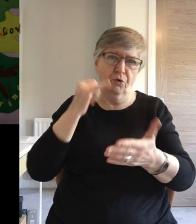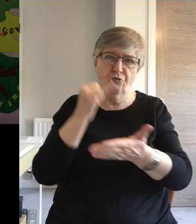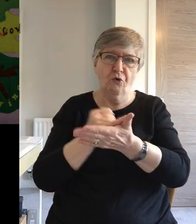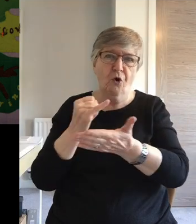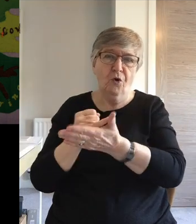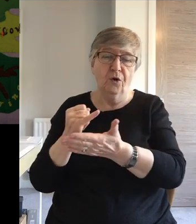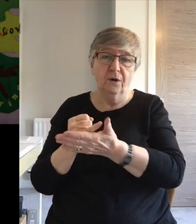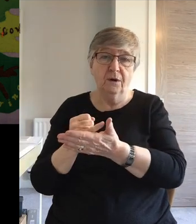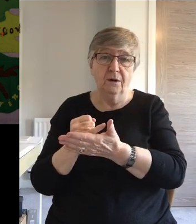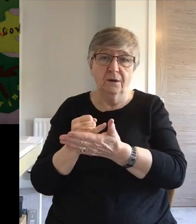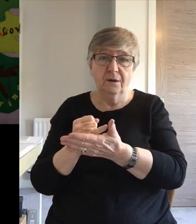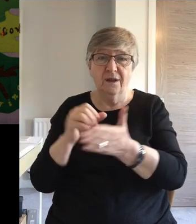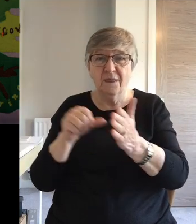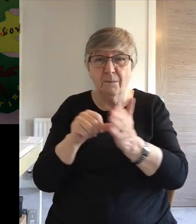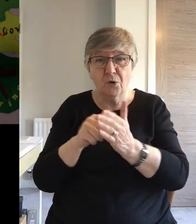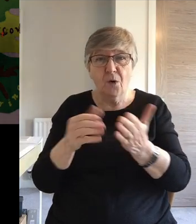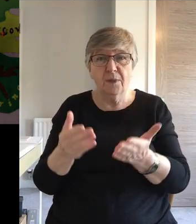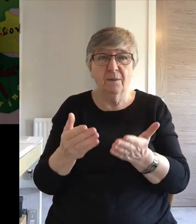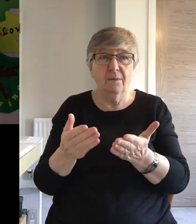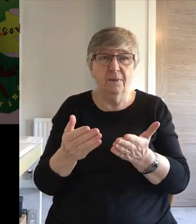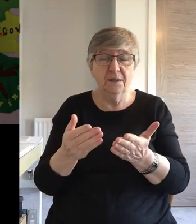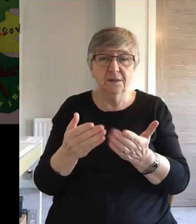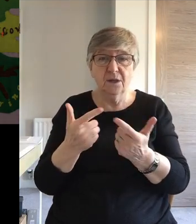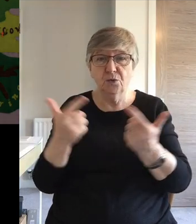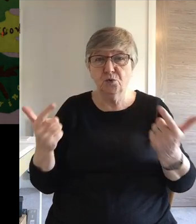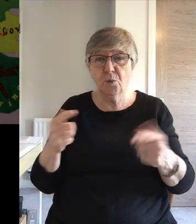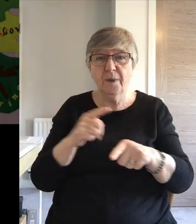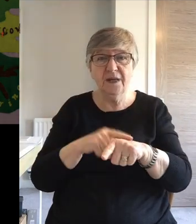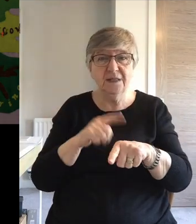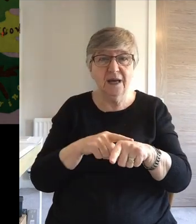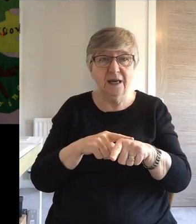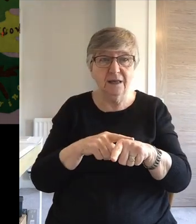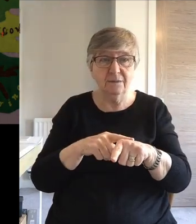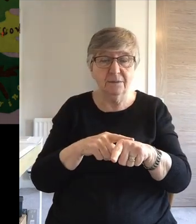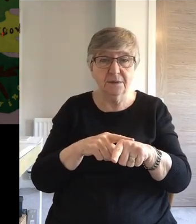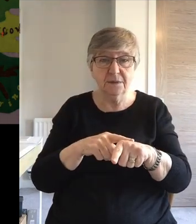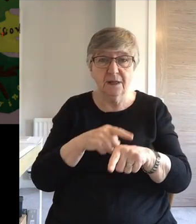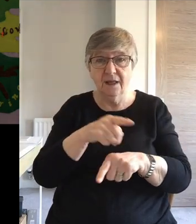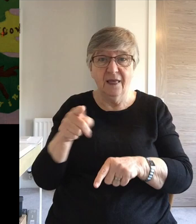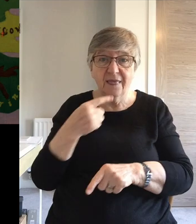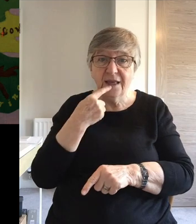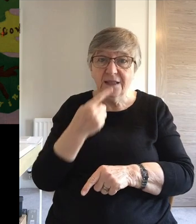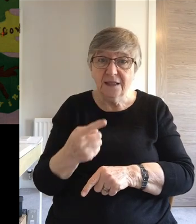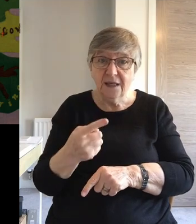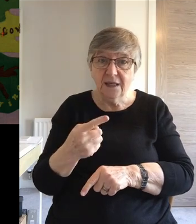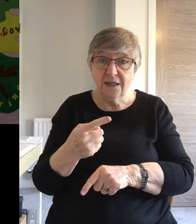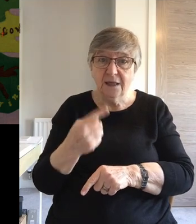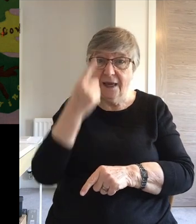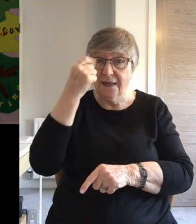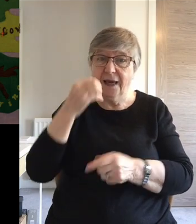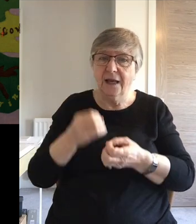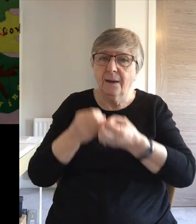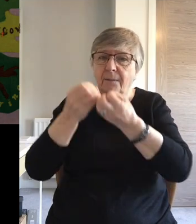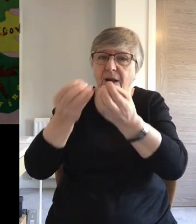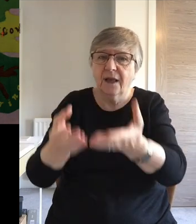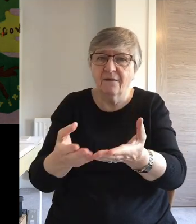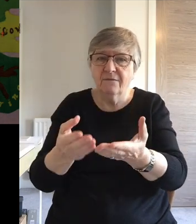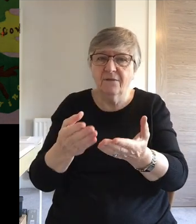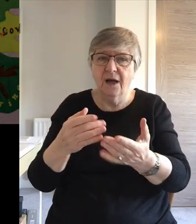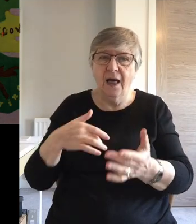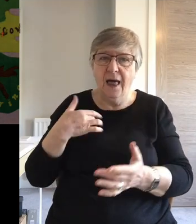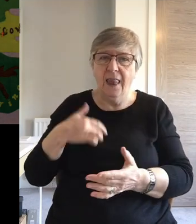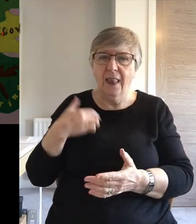wrong. The problem is that they so often suggest that they can provide